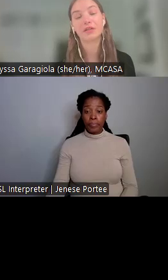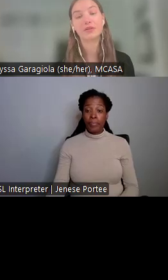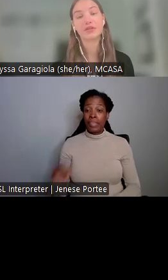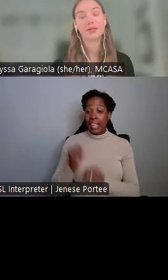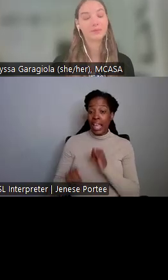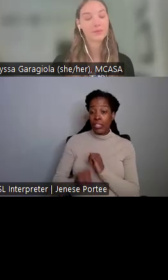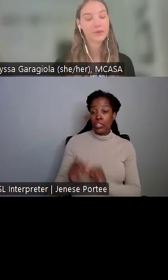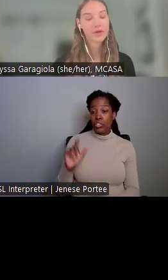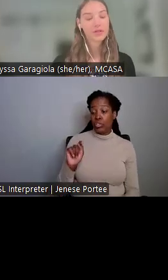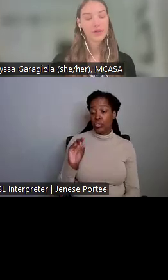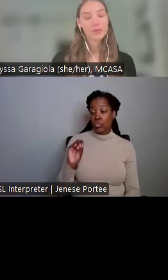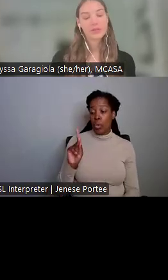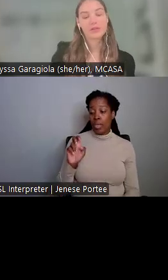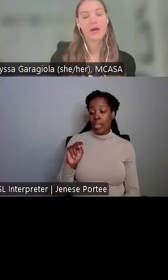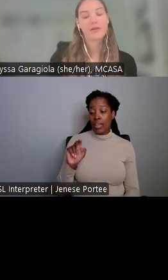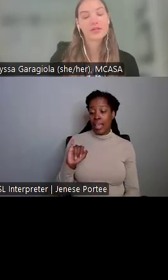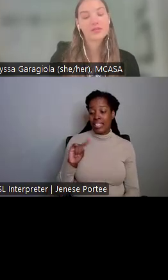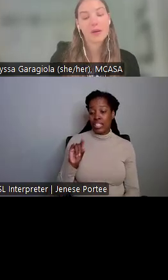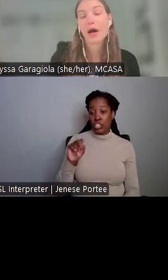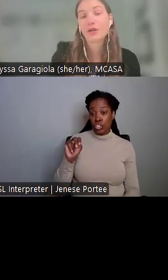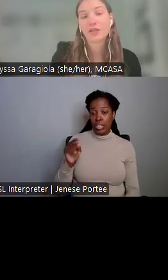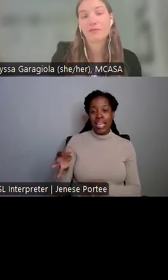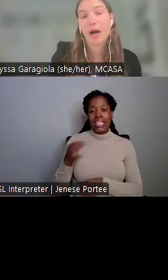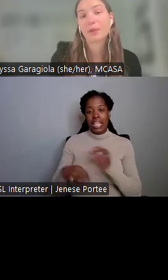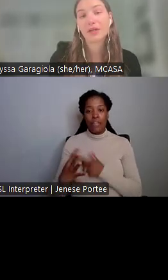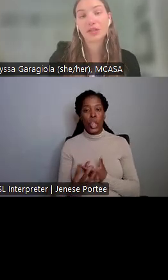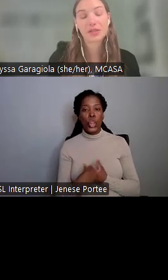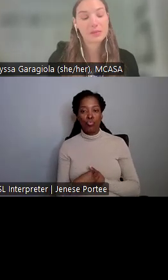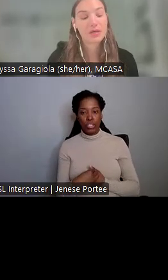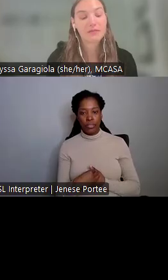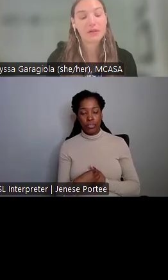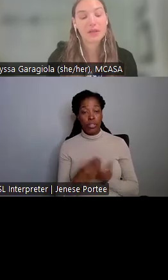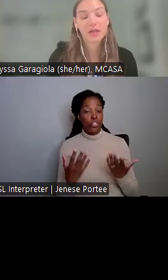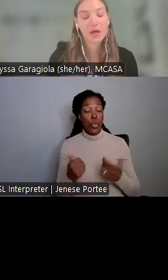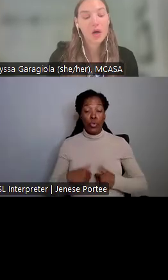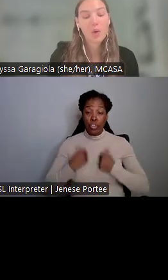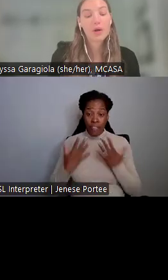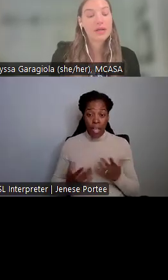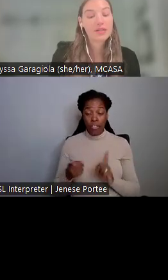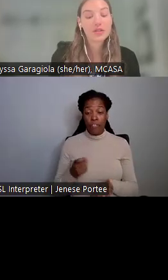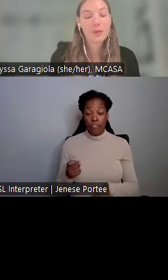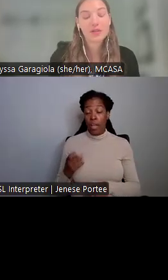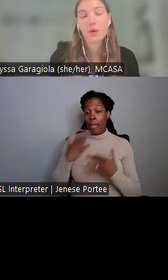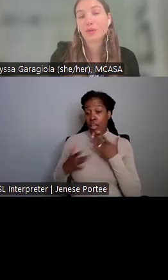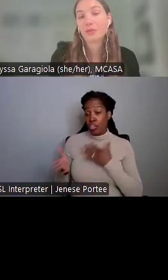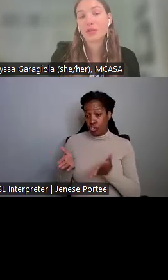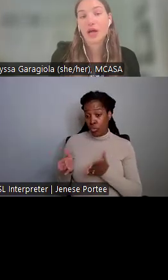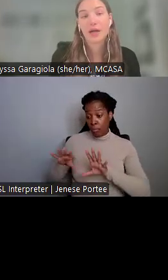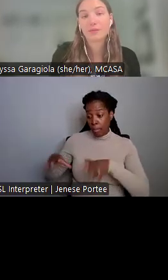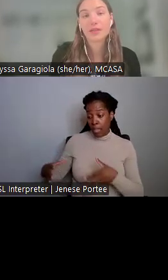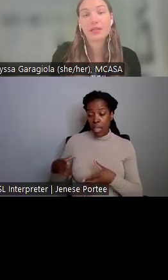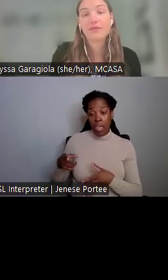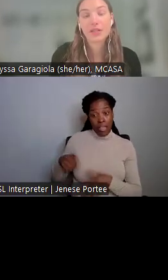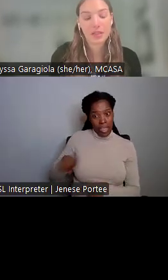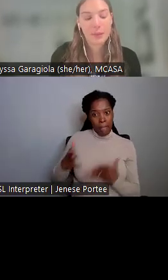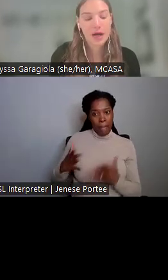instead of inclusion. So survivors from underserved populations may feel like organizations want to work with them to